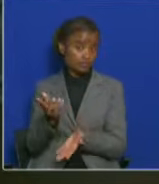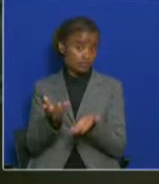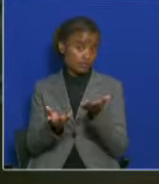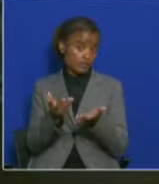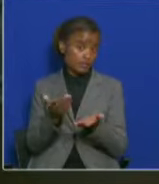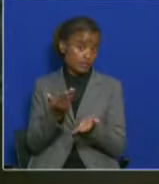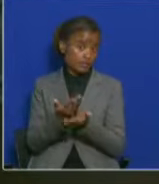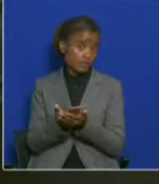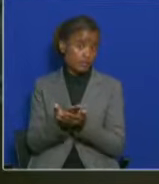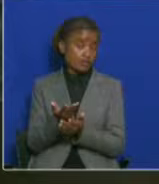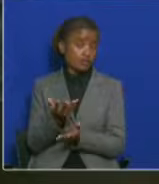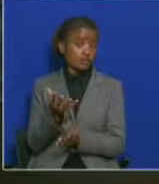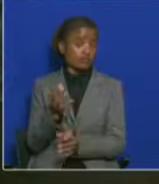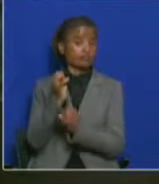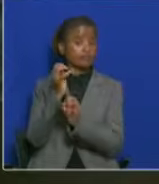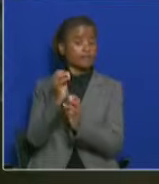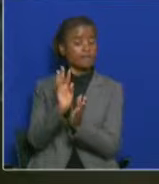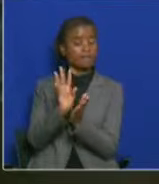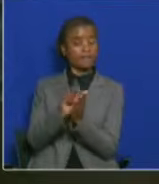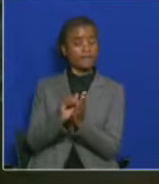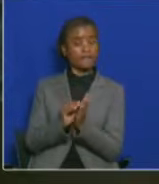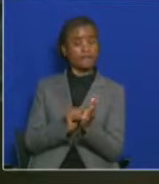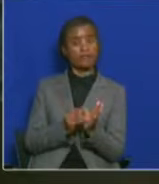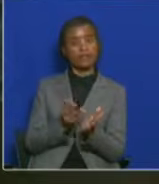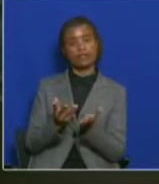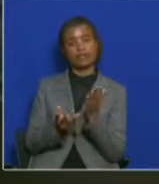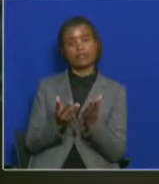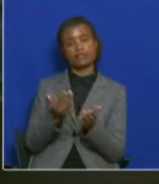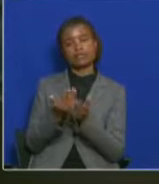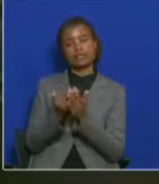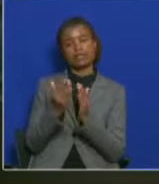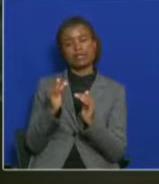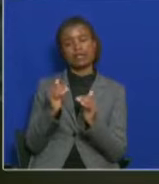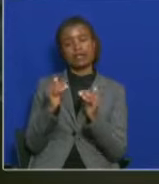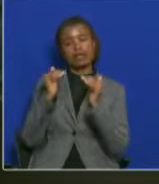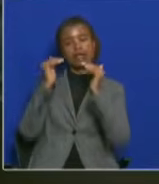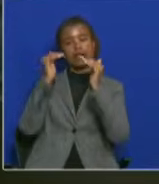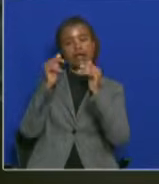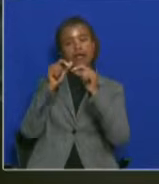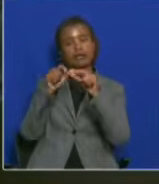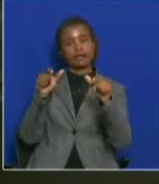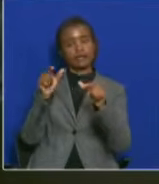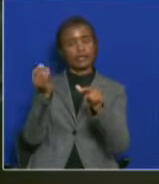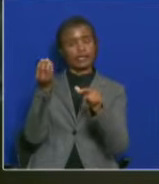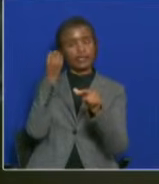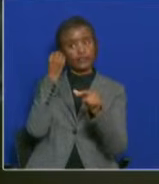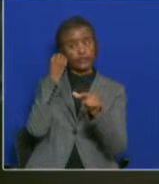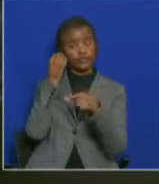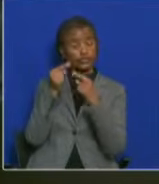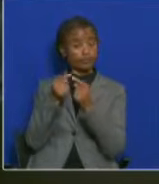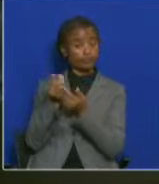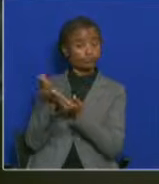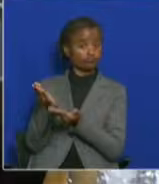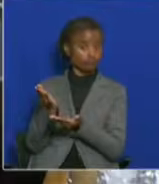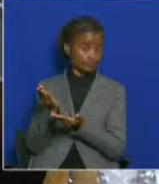could give us high-level information in that regard. Just.